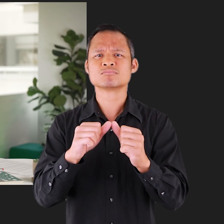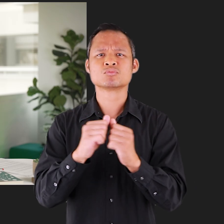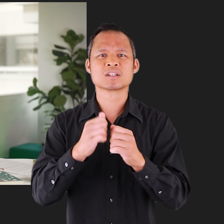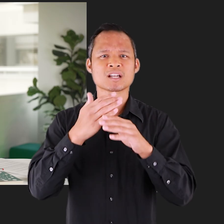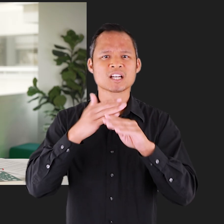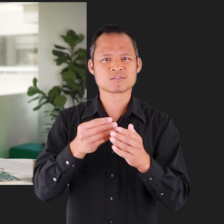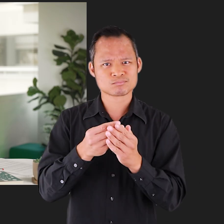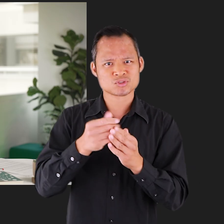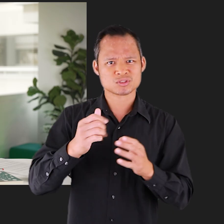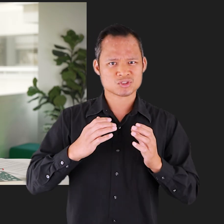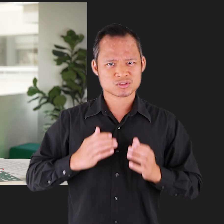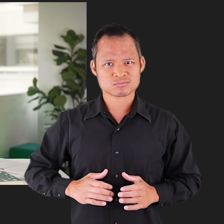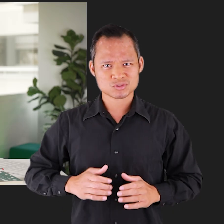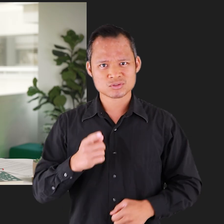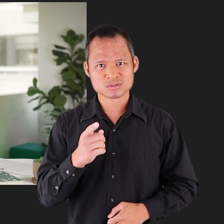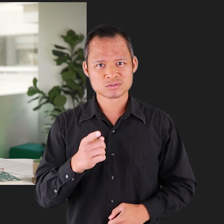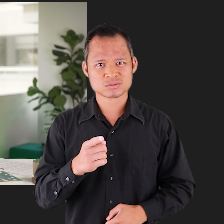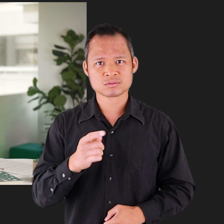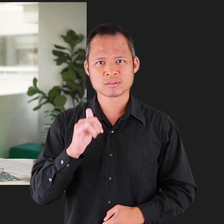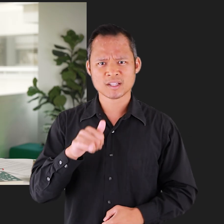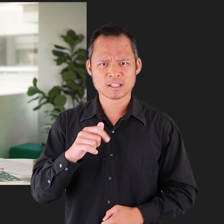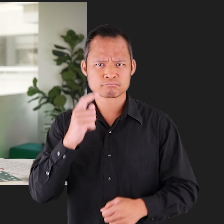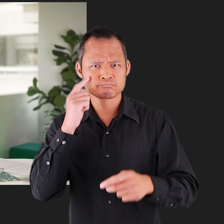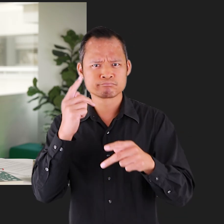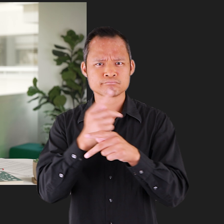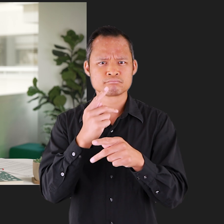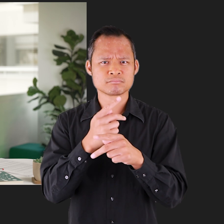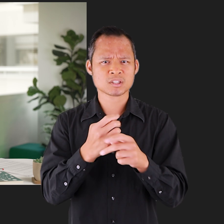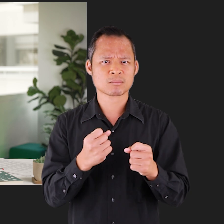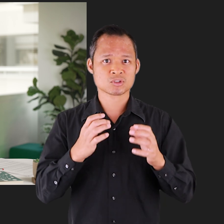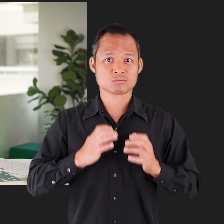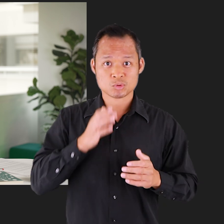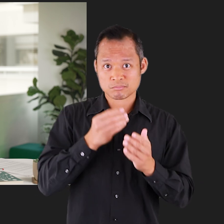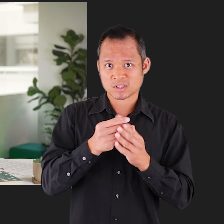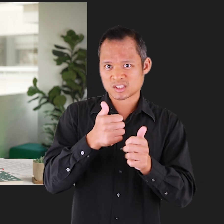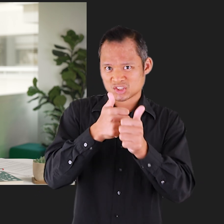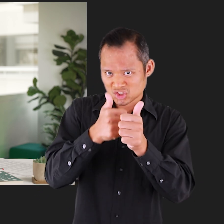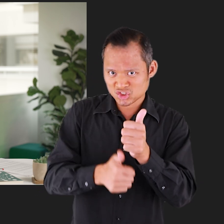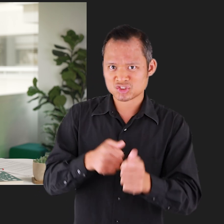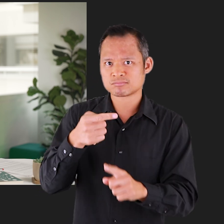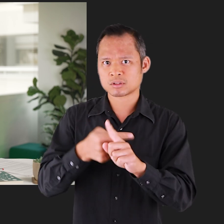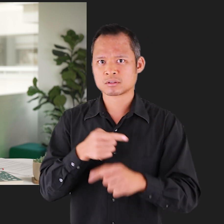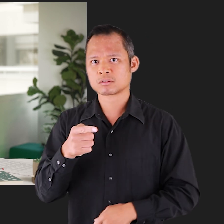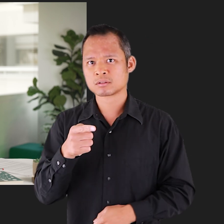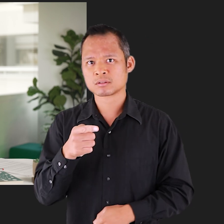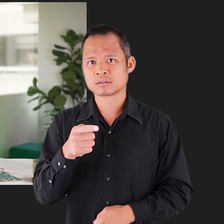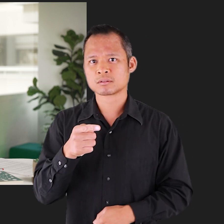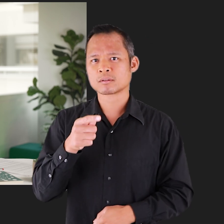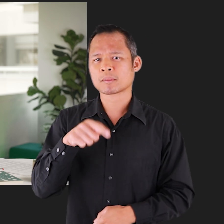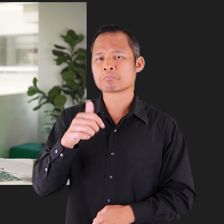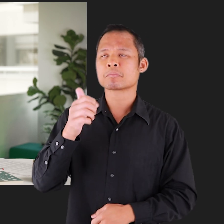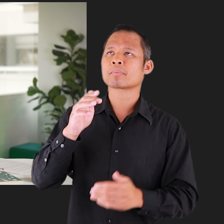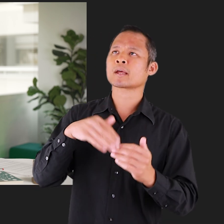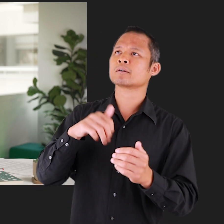hats. I would still recommend that you go with average customer purchase because it's so much easier to wrap your head around how many customers will